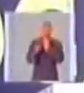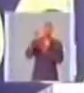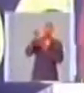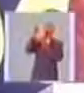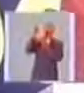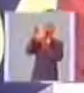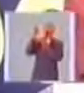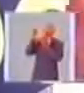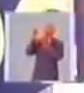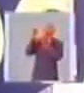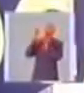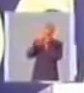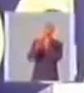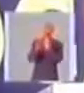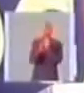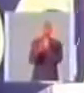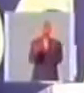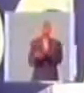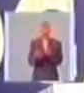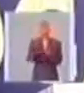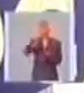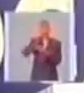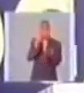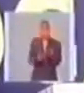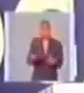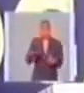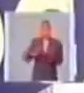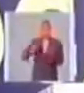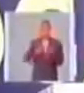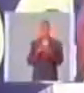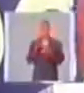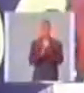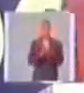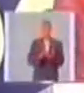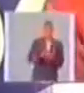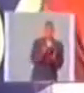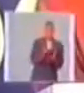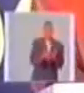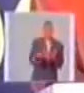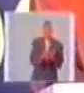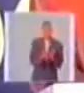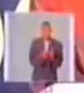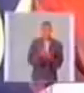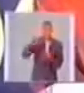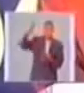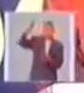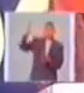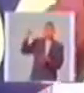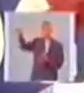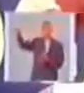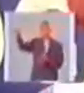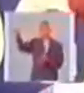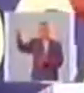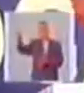is the period between the book of Malachi and the book of Matthew, the gospel according to Matthew, no.